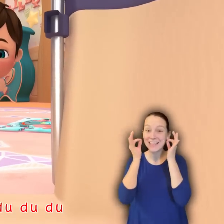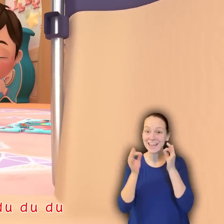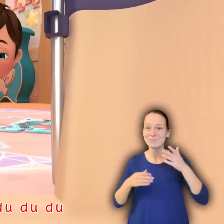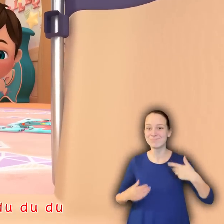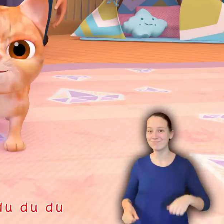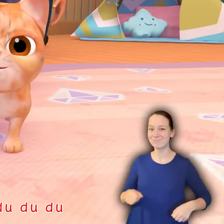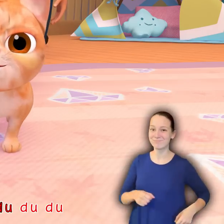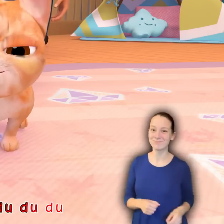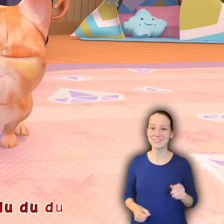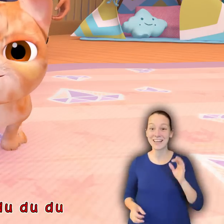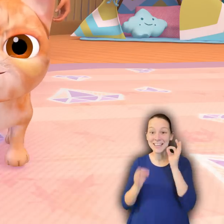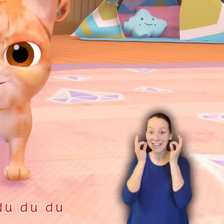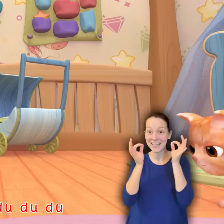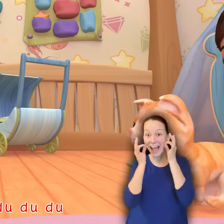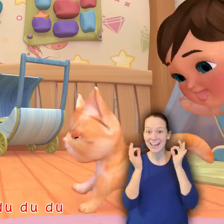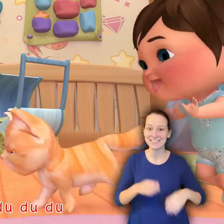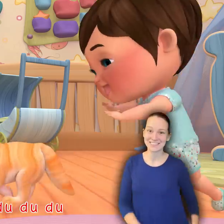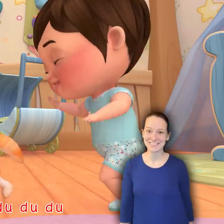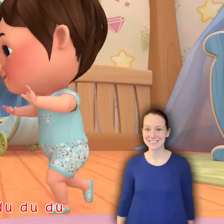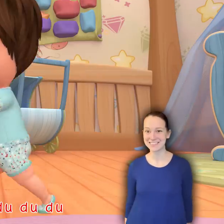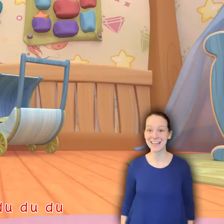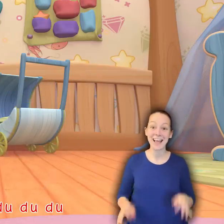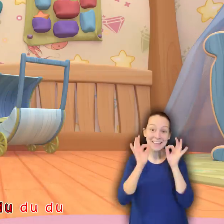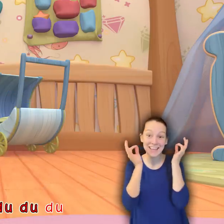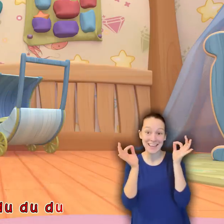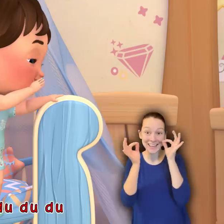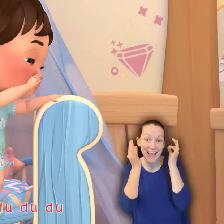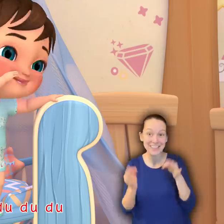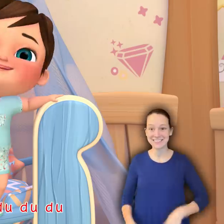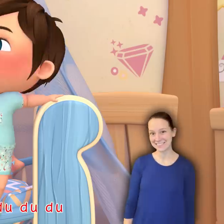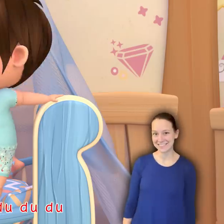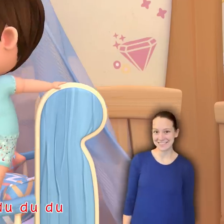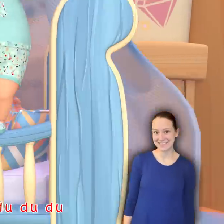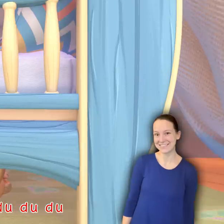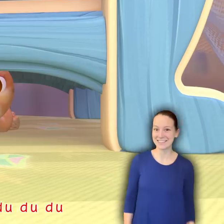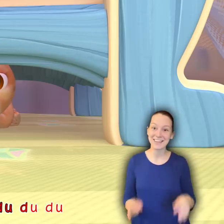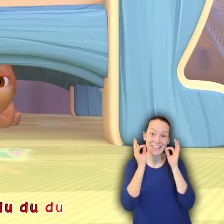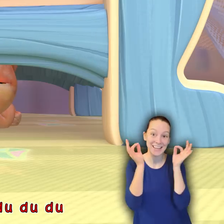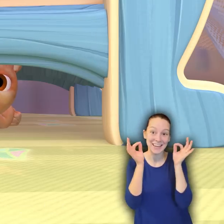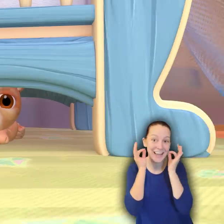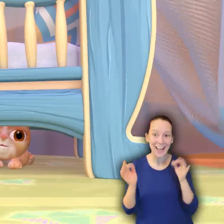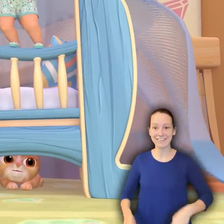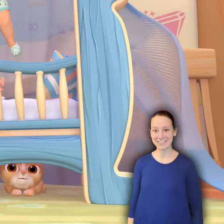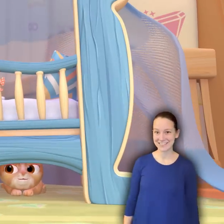kitty cat kitty cat kitty cats